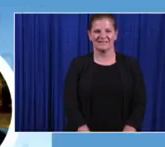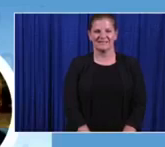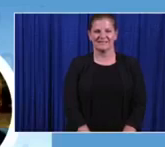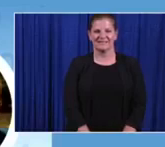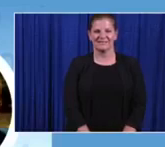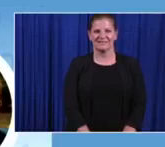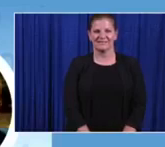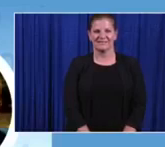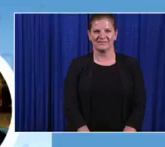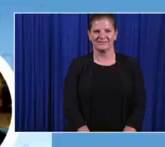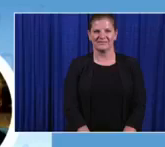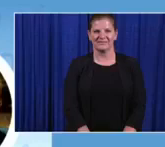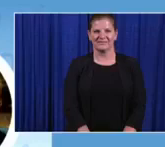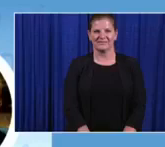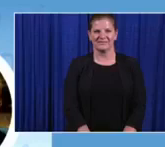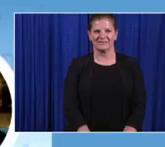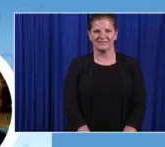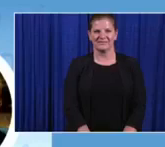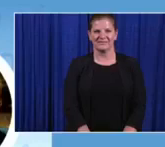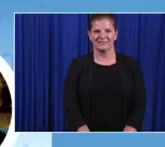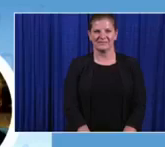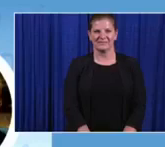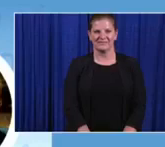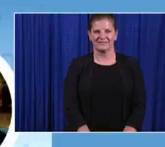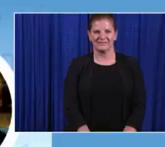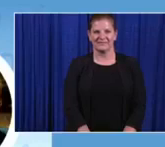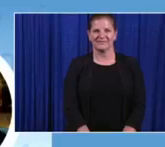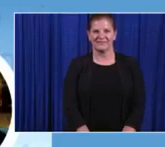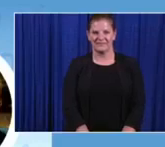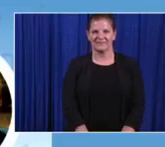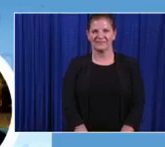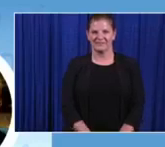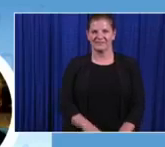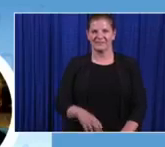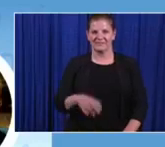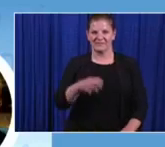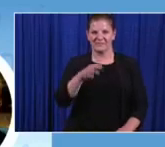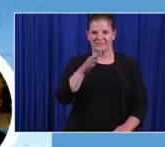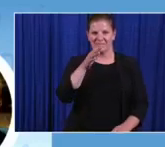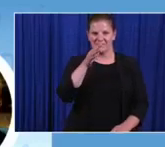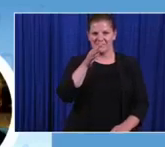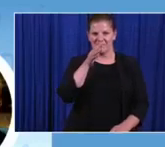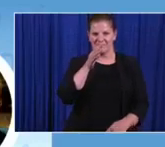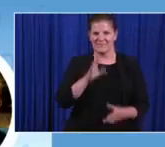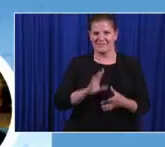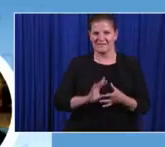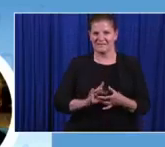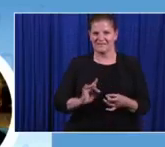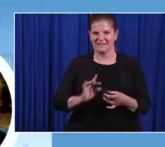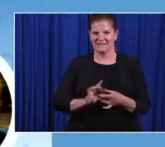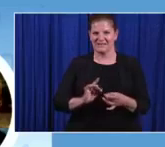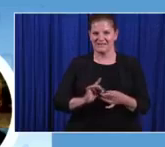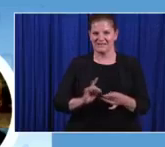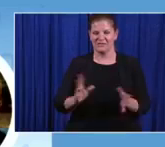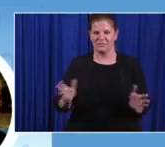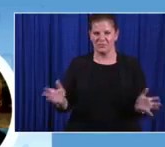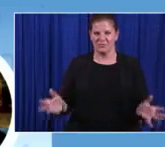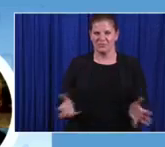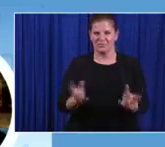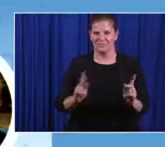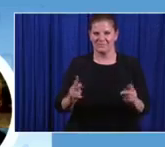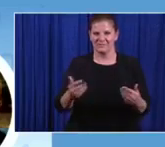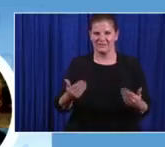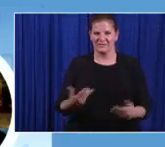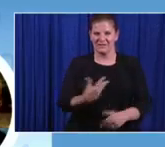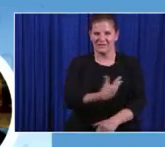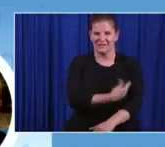just encouraged you, just like I always do. It was just another way of protection for our entire family. I can't even describe when I saw my